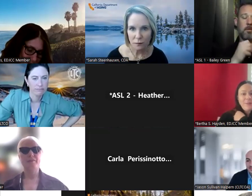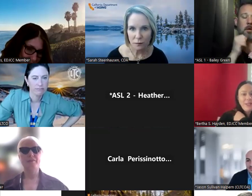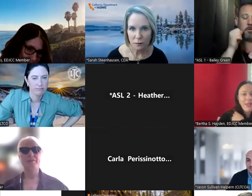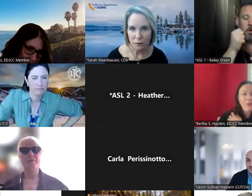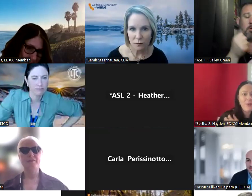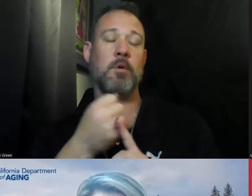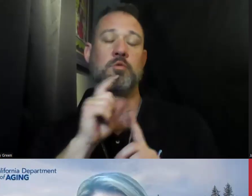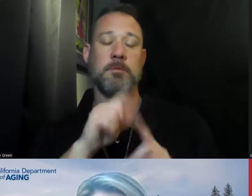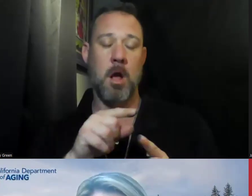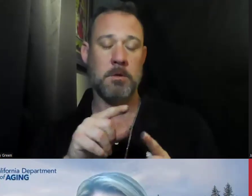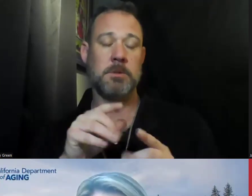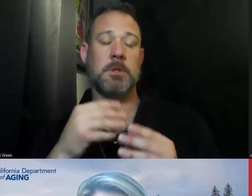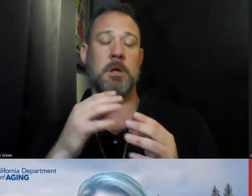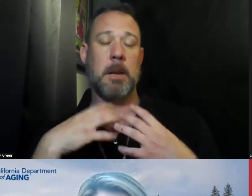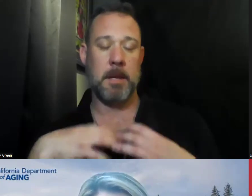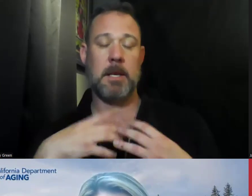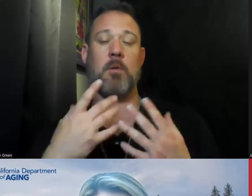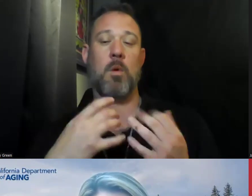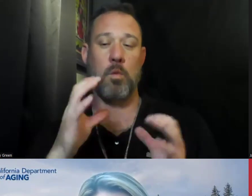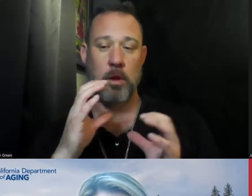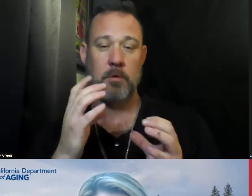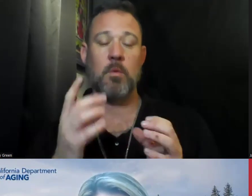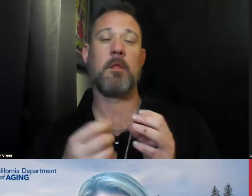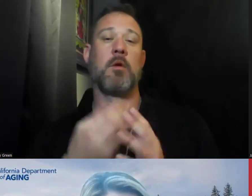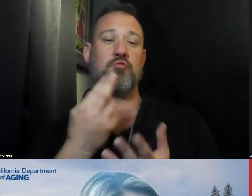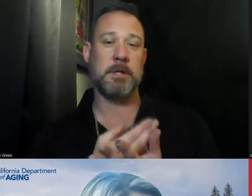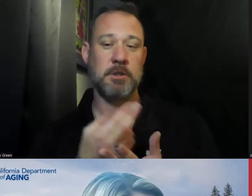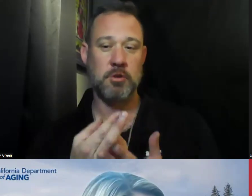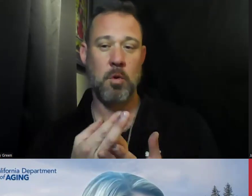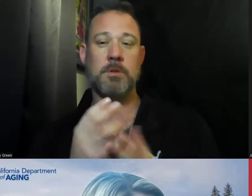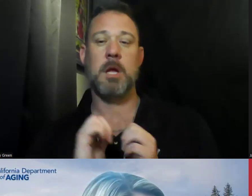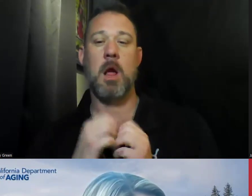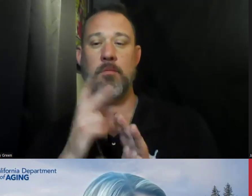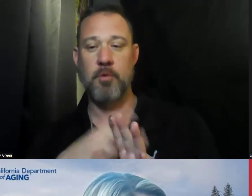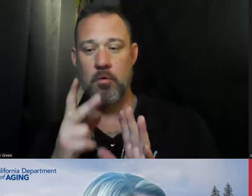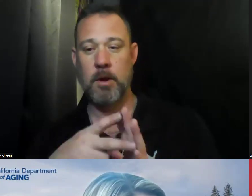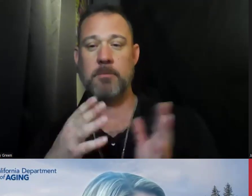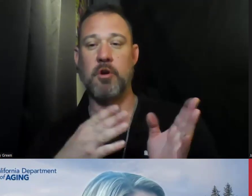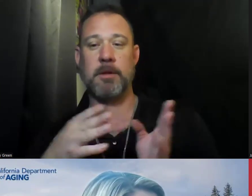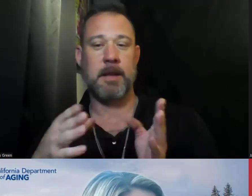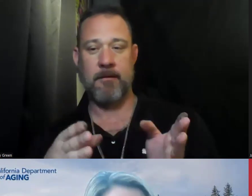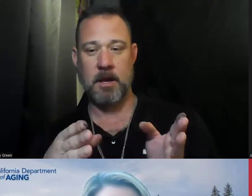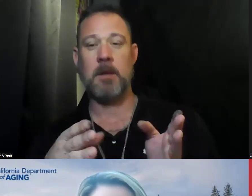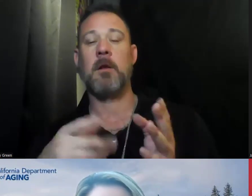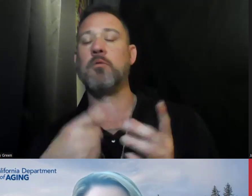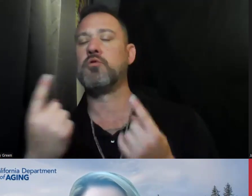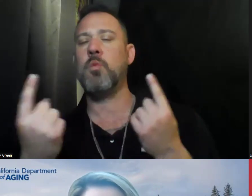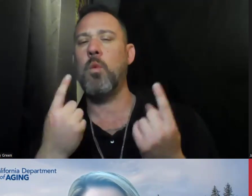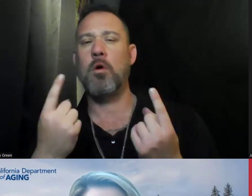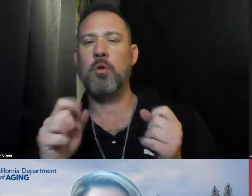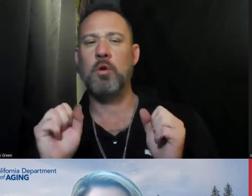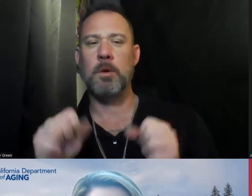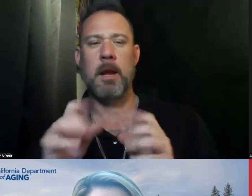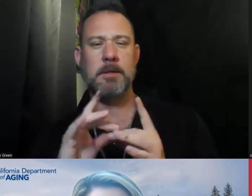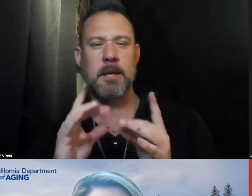Response Committee and what we're seeking to do with, rich in resource, but how these programs are navigated. I was just wondering, again, if you could just state